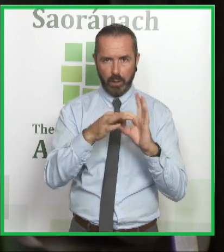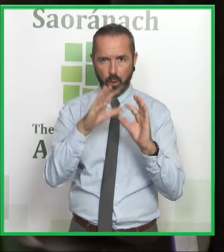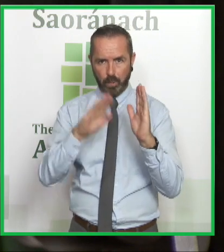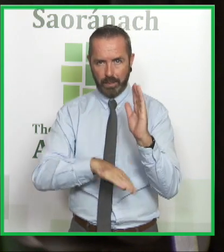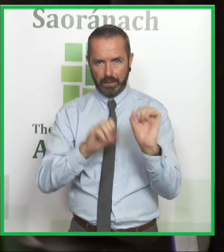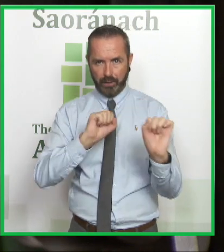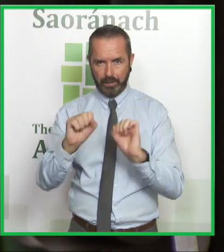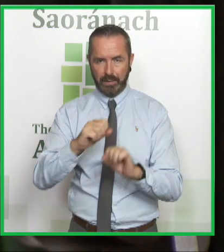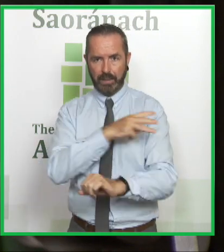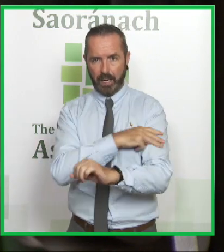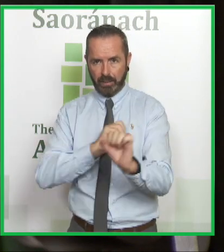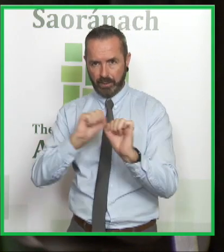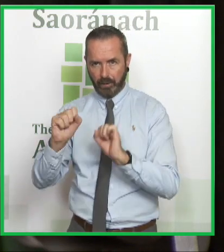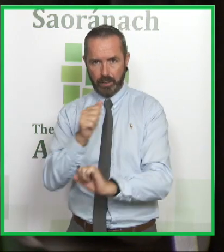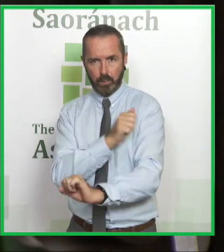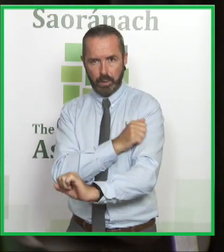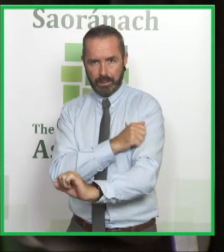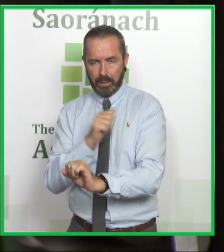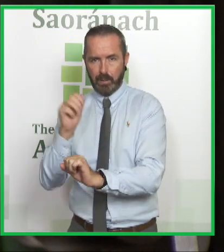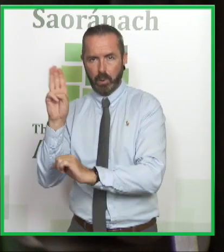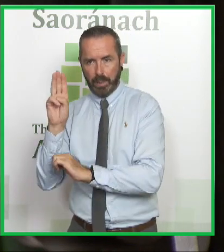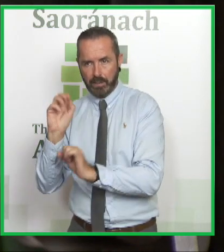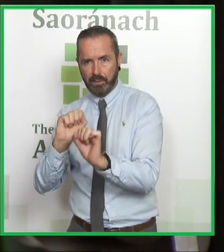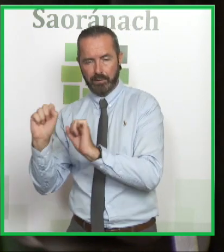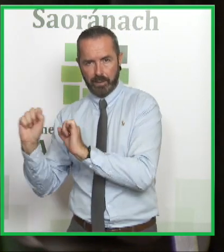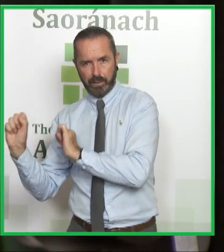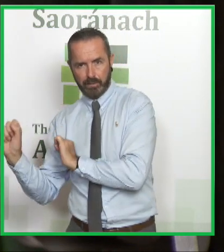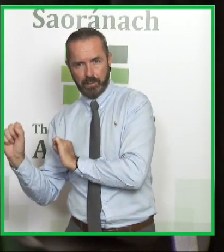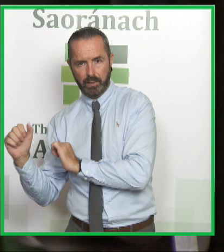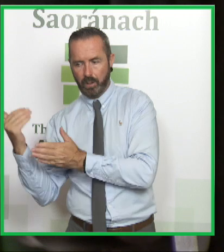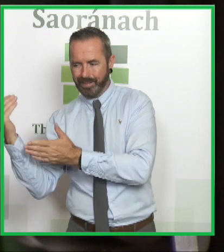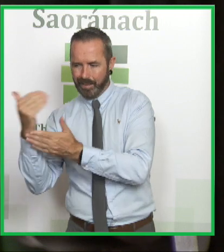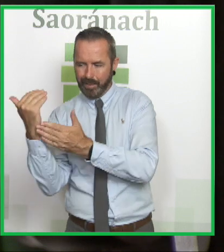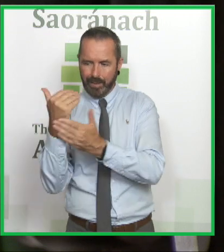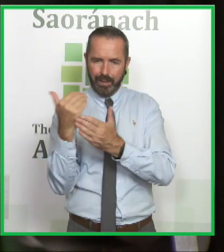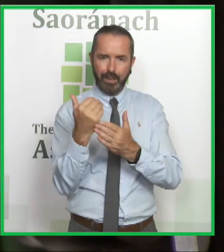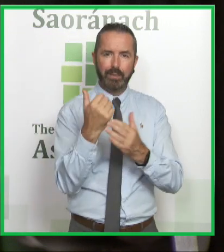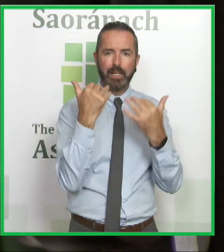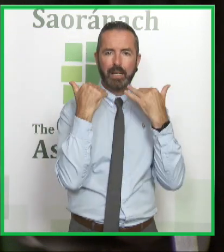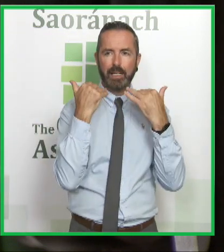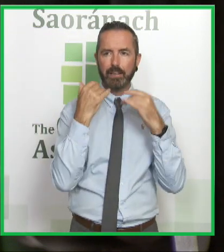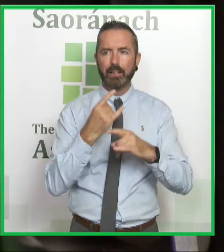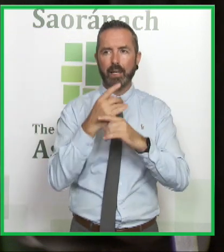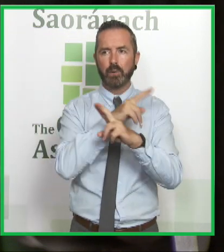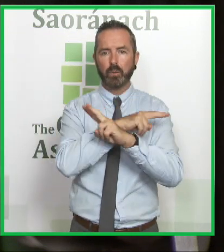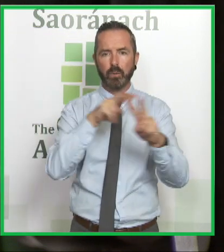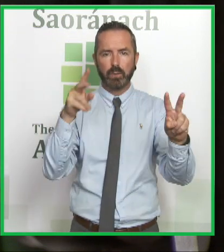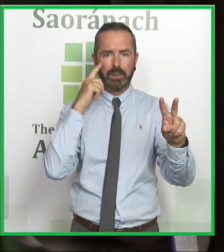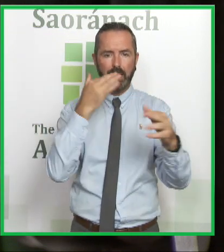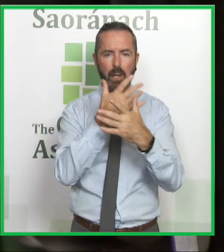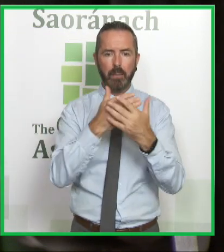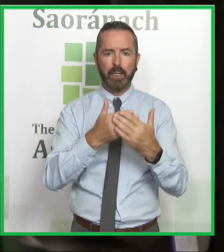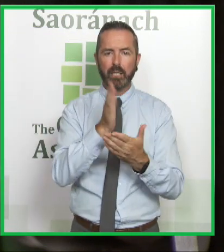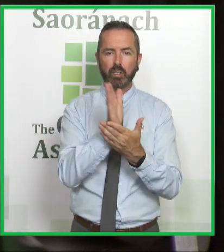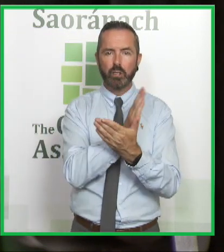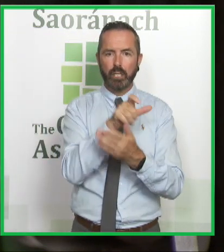we have Gardaí, prison service, probation services, and it is the collective data which allows us to look at the number of shared clients